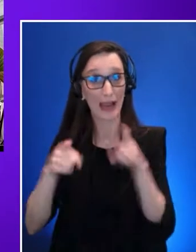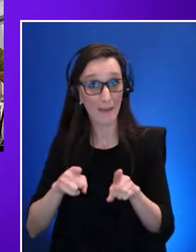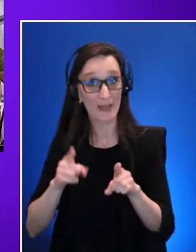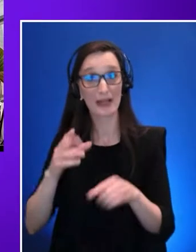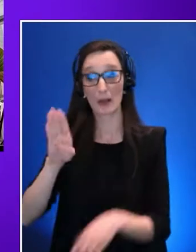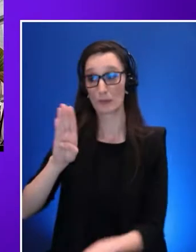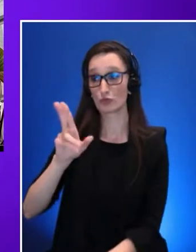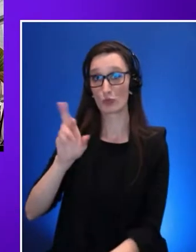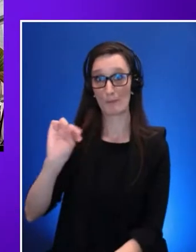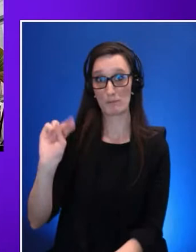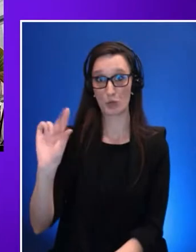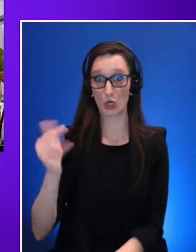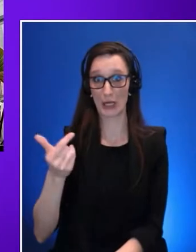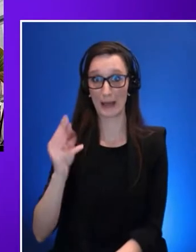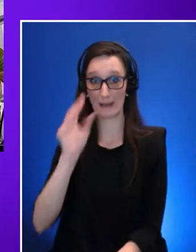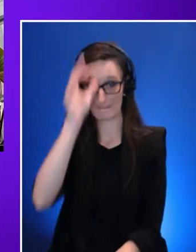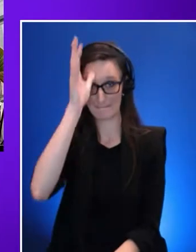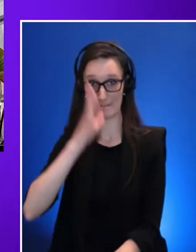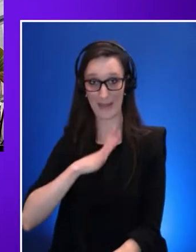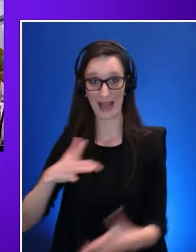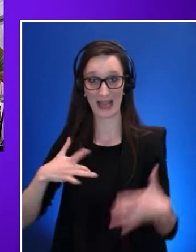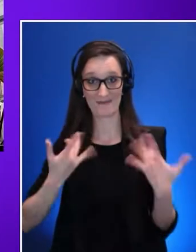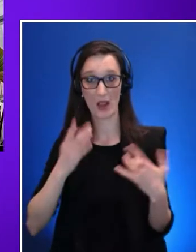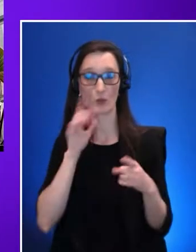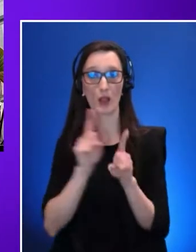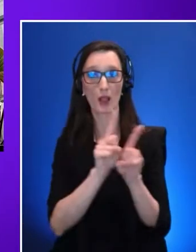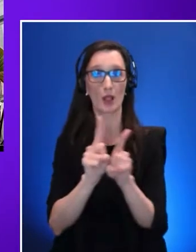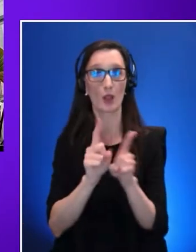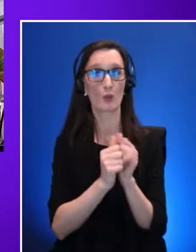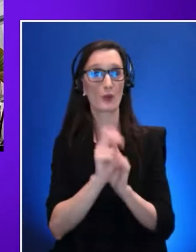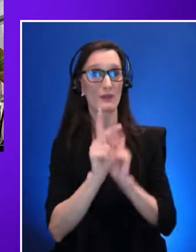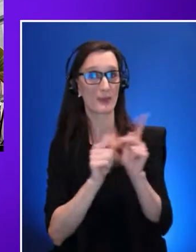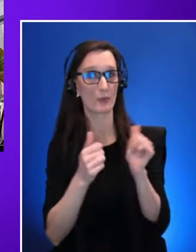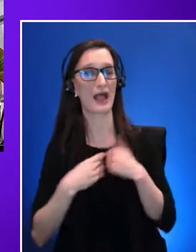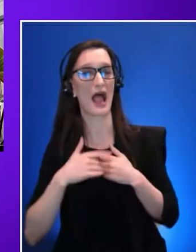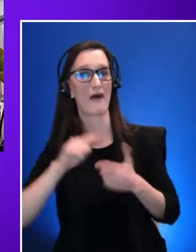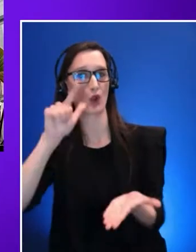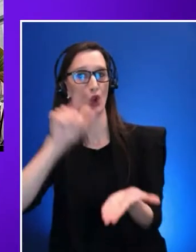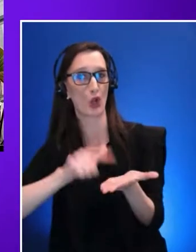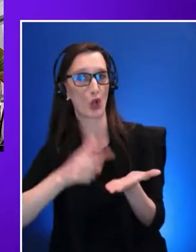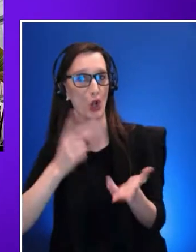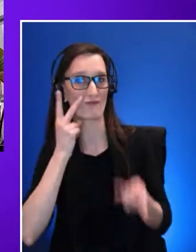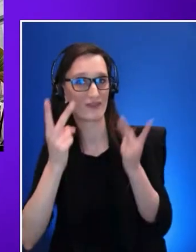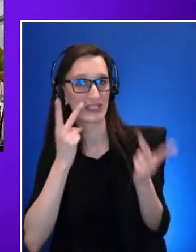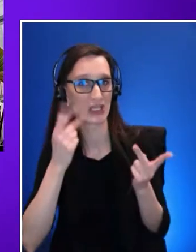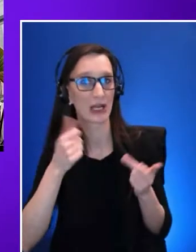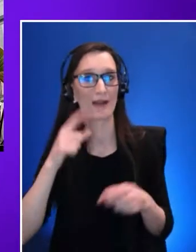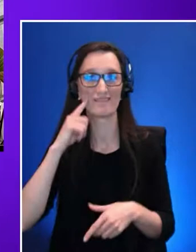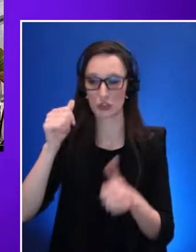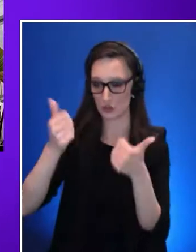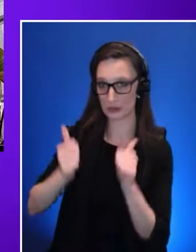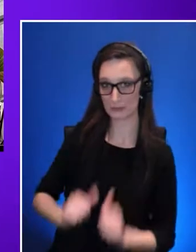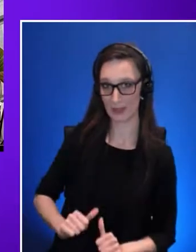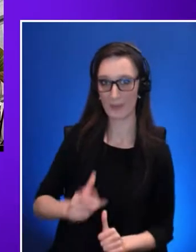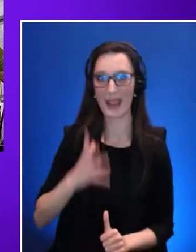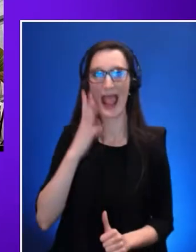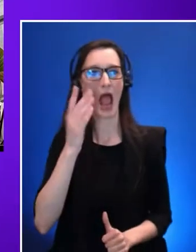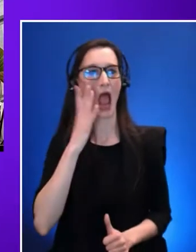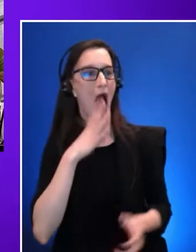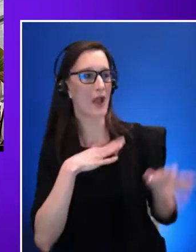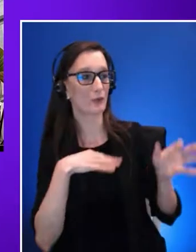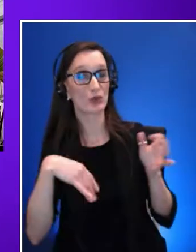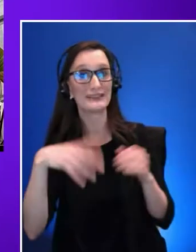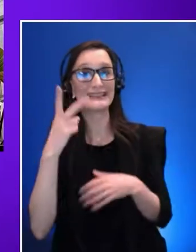low vision, are visually impaired, and talk them through the art that they're seeing. And of course, at Burning Man, you can put your hands on